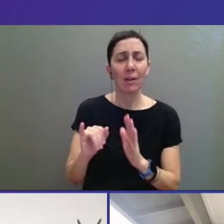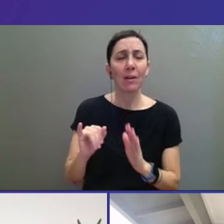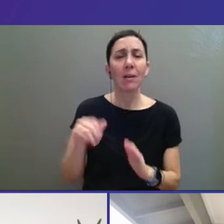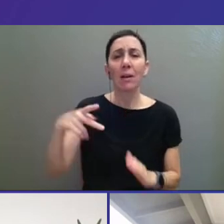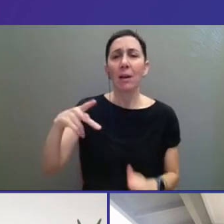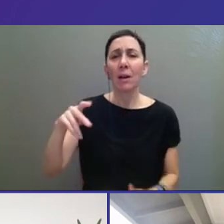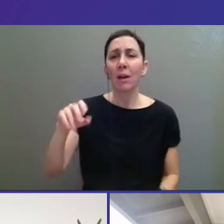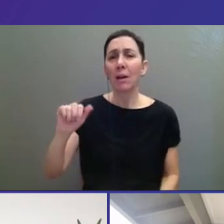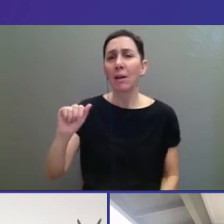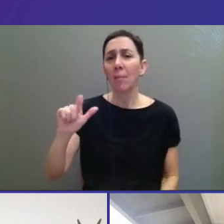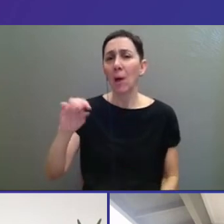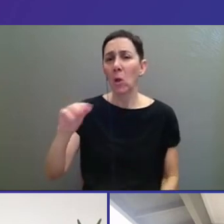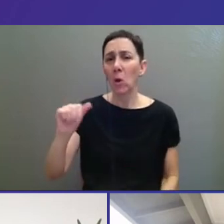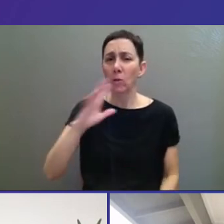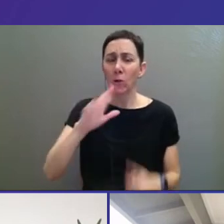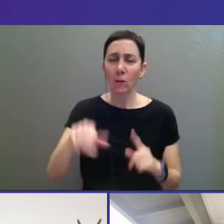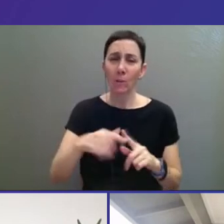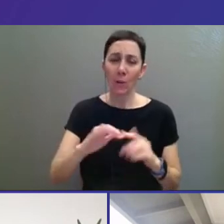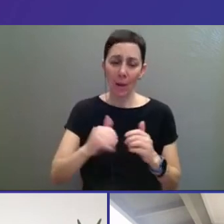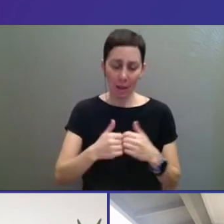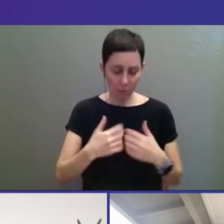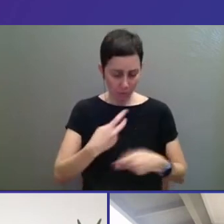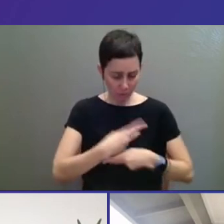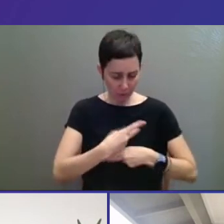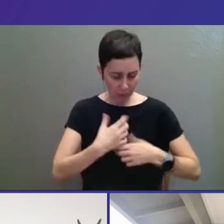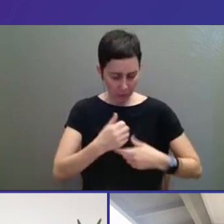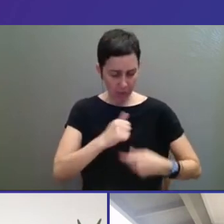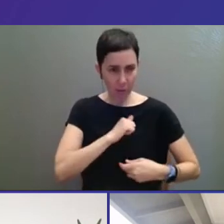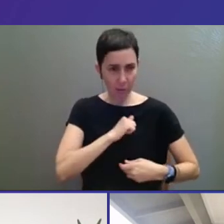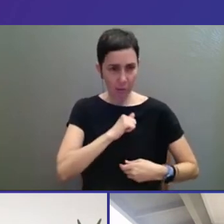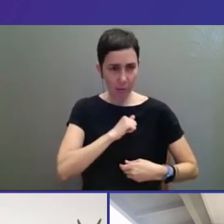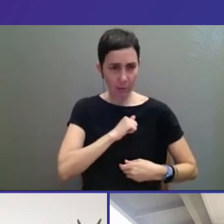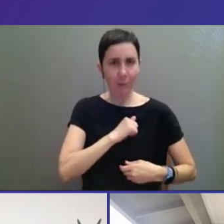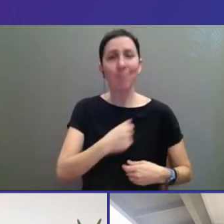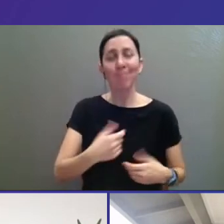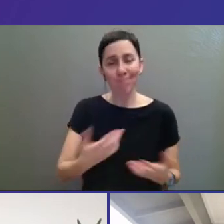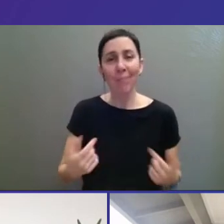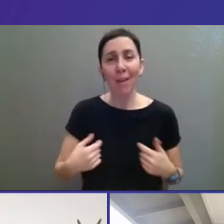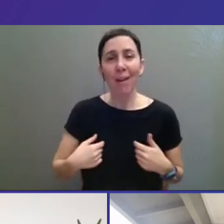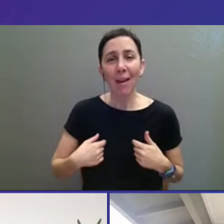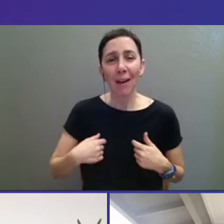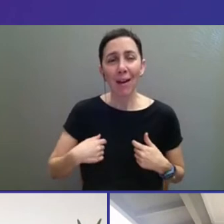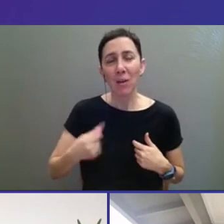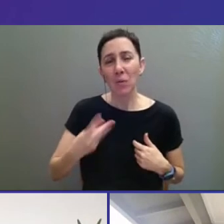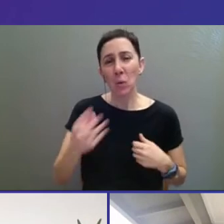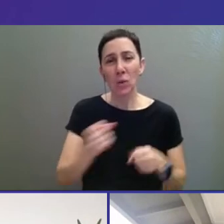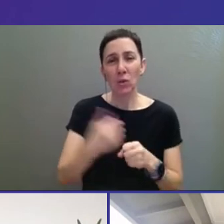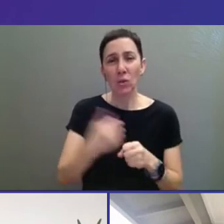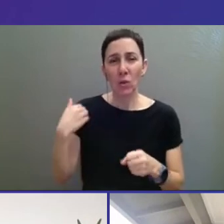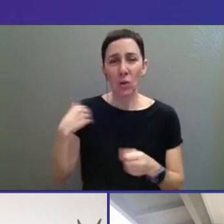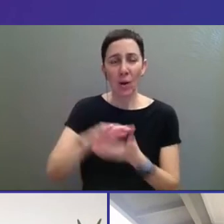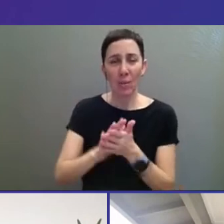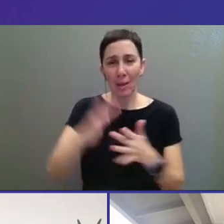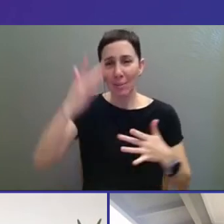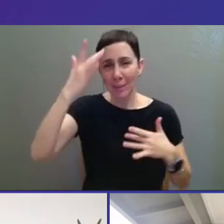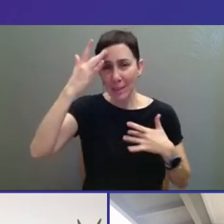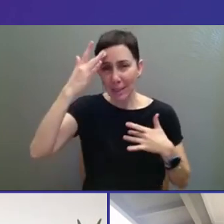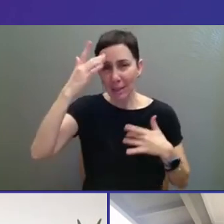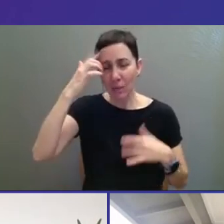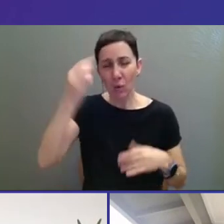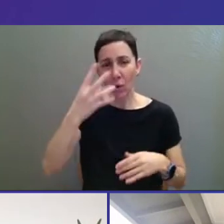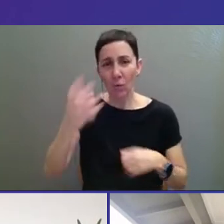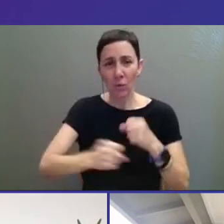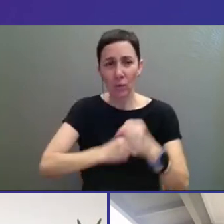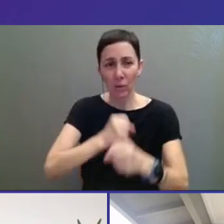healing ourselves. I became really ill some years ago for a few years